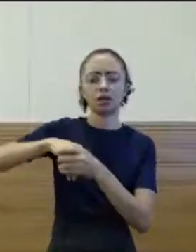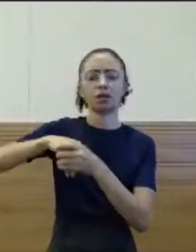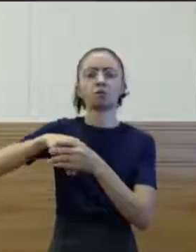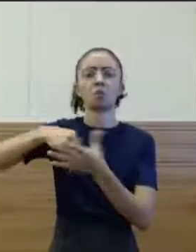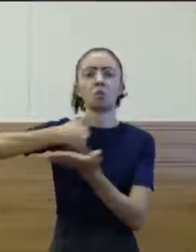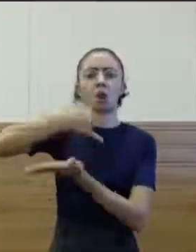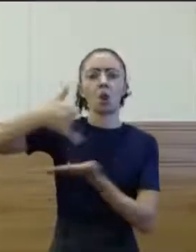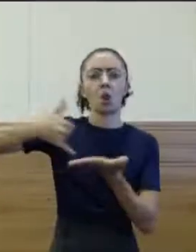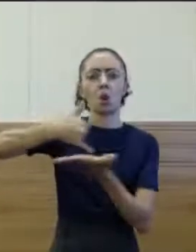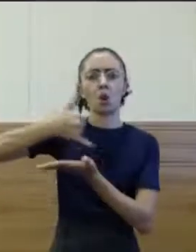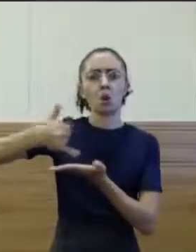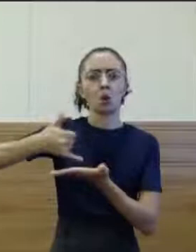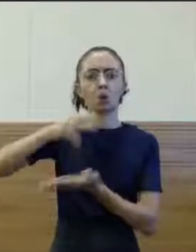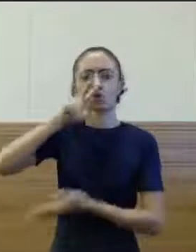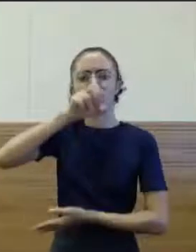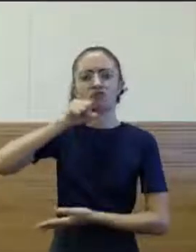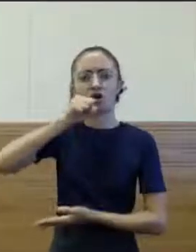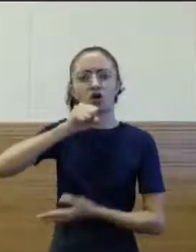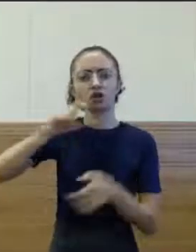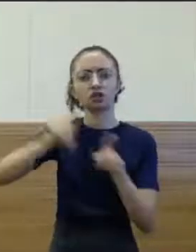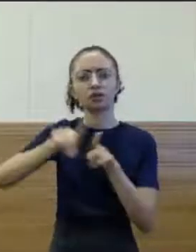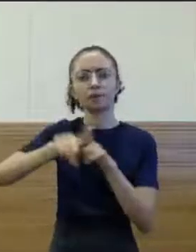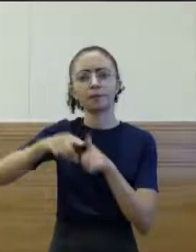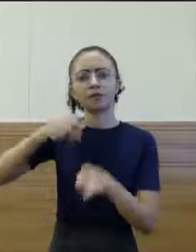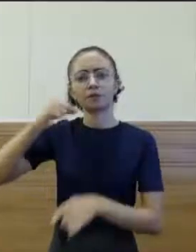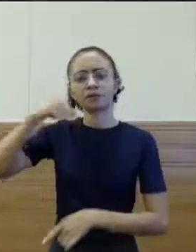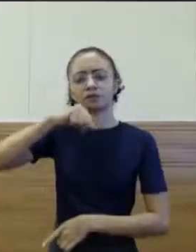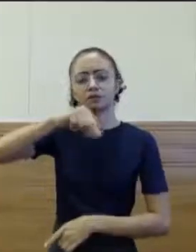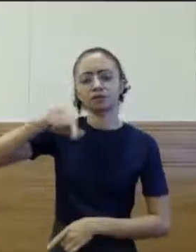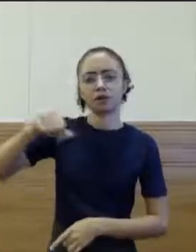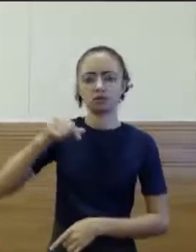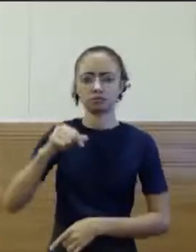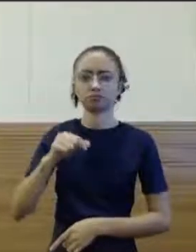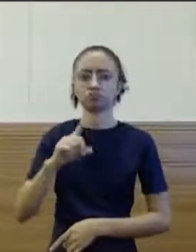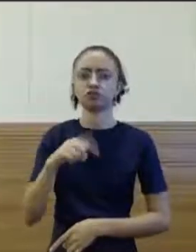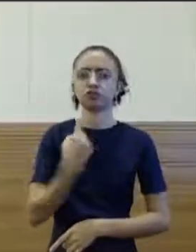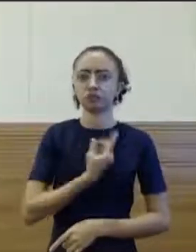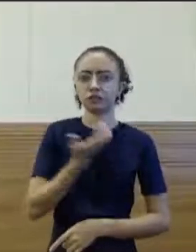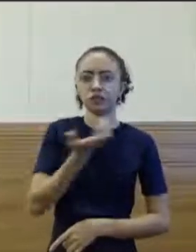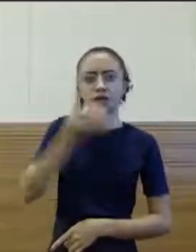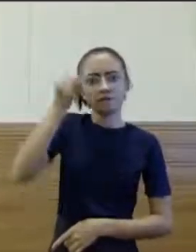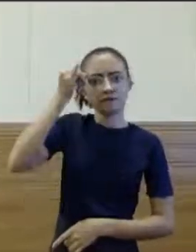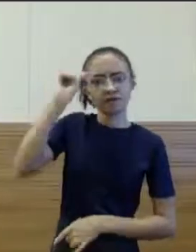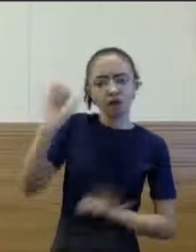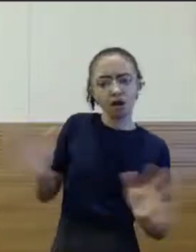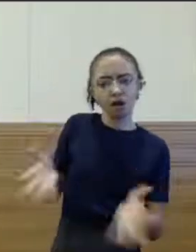products that went to not we want to stop stimulating. I mean, we want to stop them from being